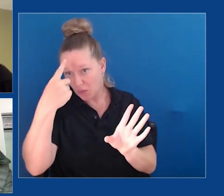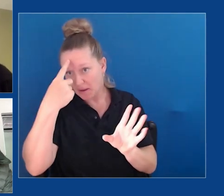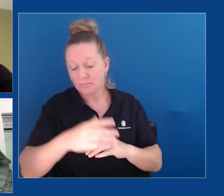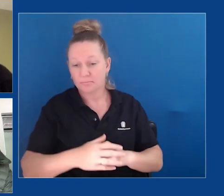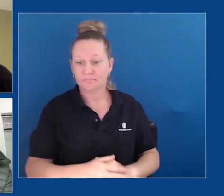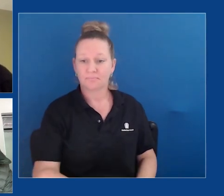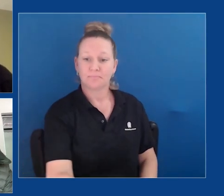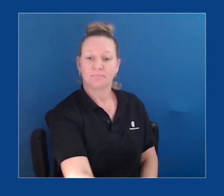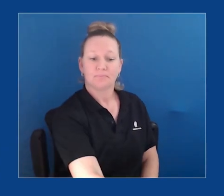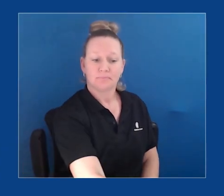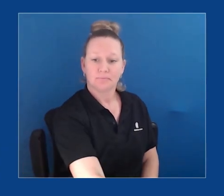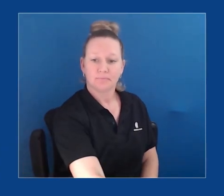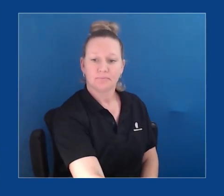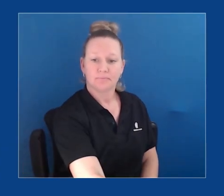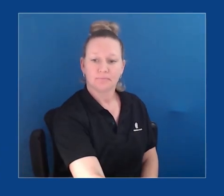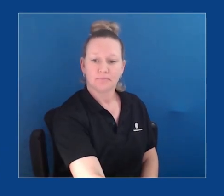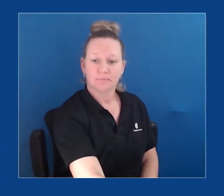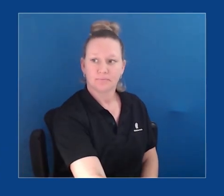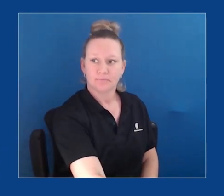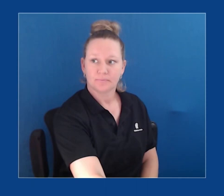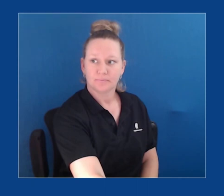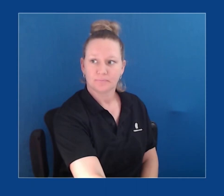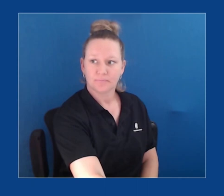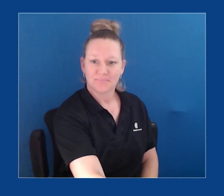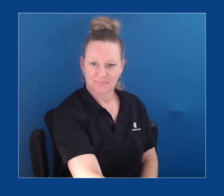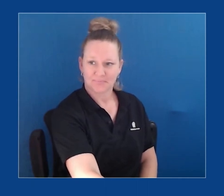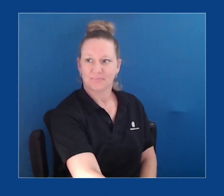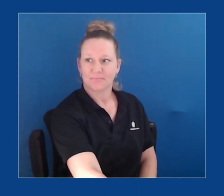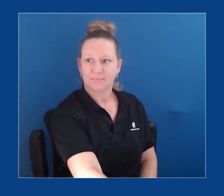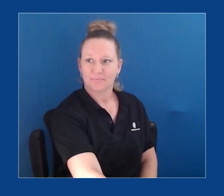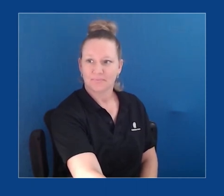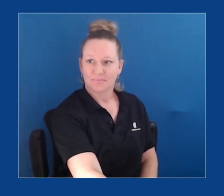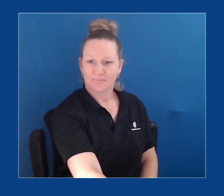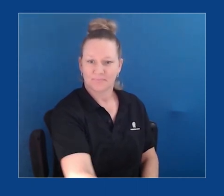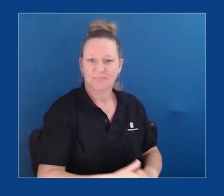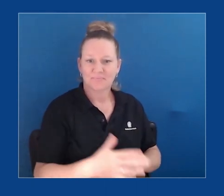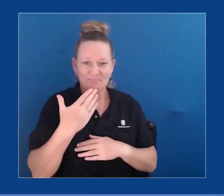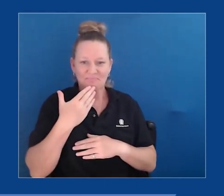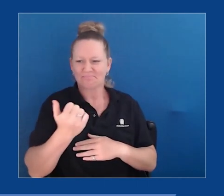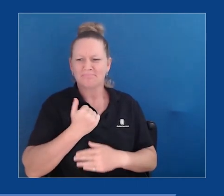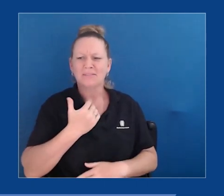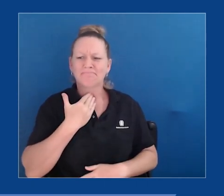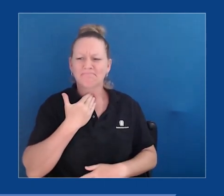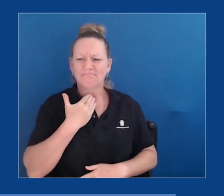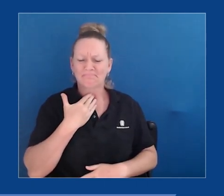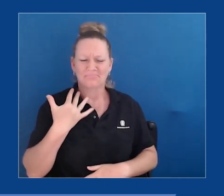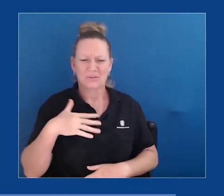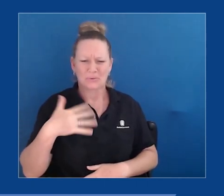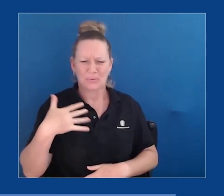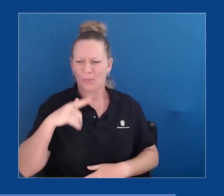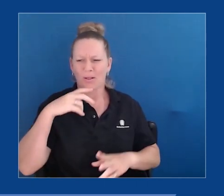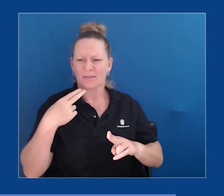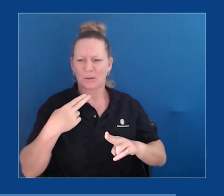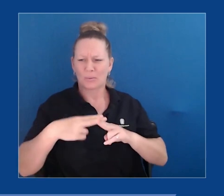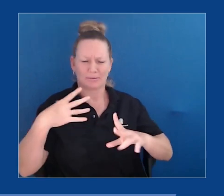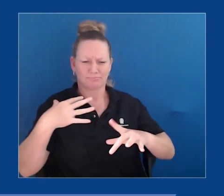Thank you, Aaron. I have a very sore throat, so I'll just make mine very quick so that Brian and Wanta can have